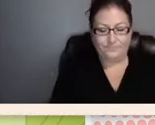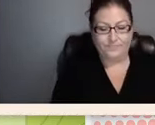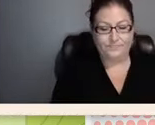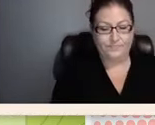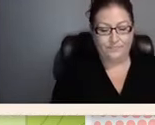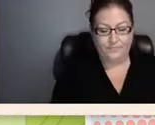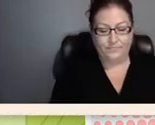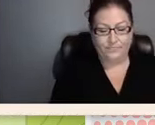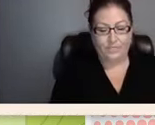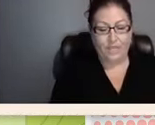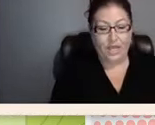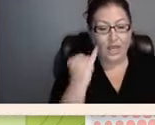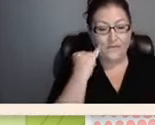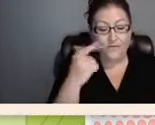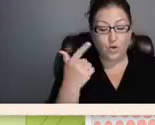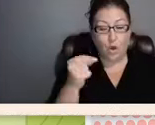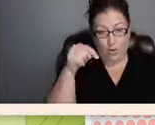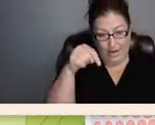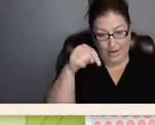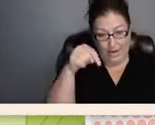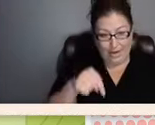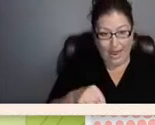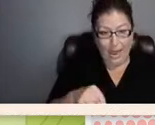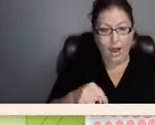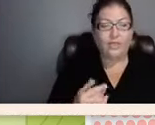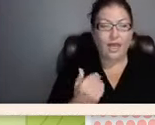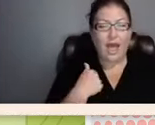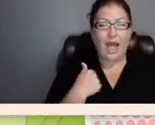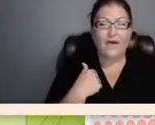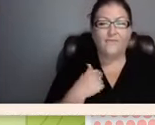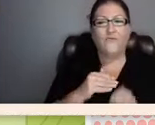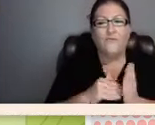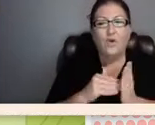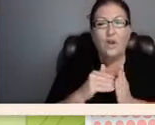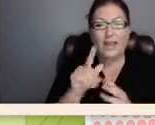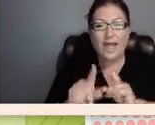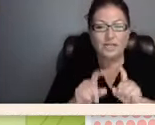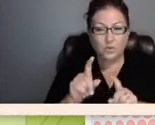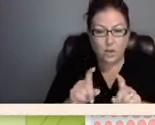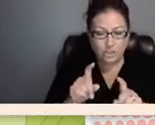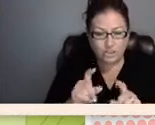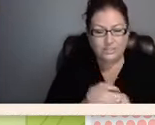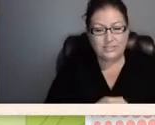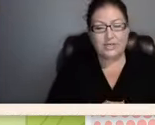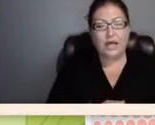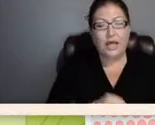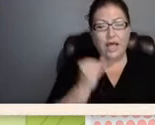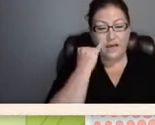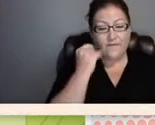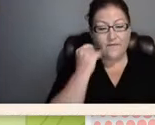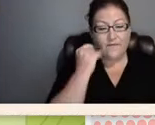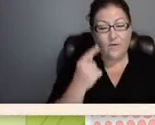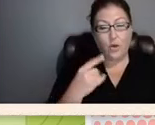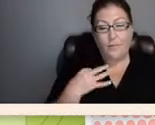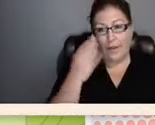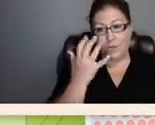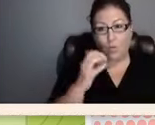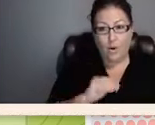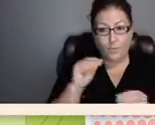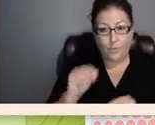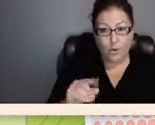down, there's some FAQs, frequently asked questions. If you're applying because you want to move to Florida, let's